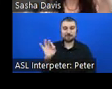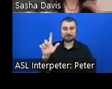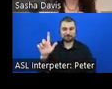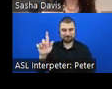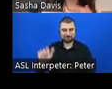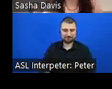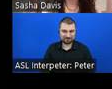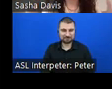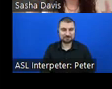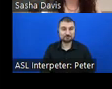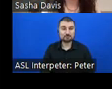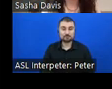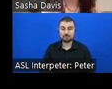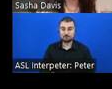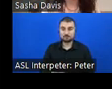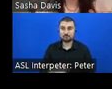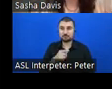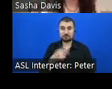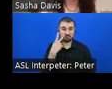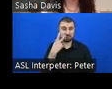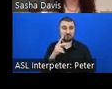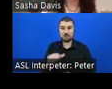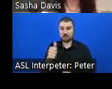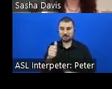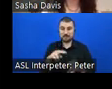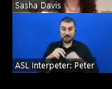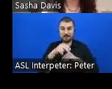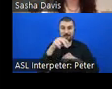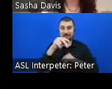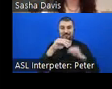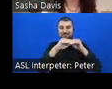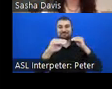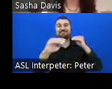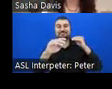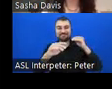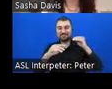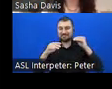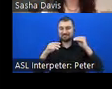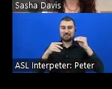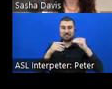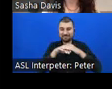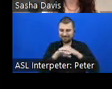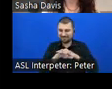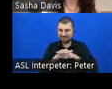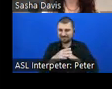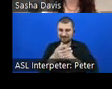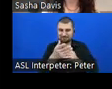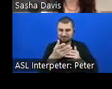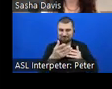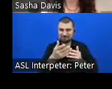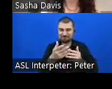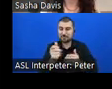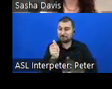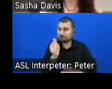1921. So once we've gone up another level of stairs where you're surrounded by works, you enter into the